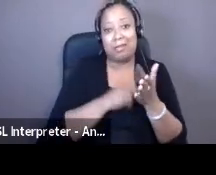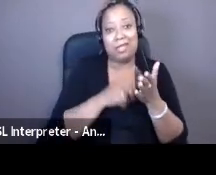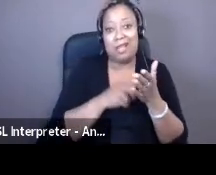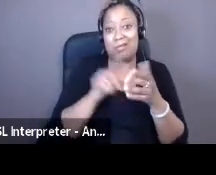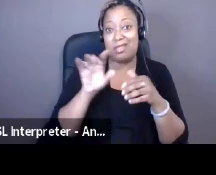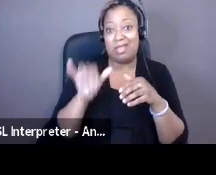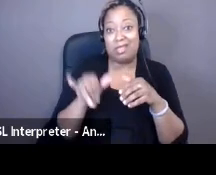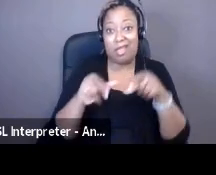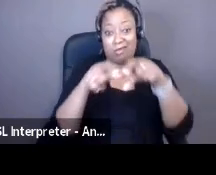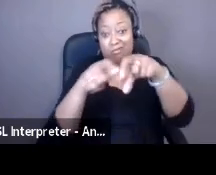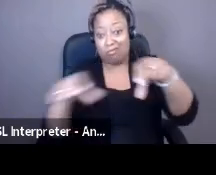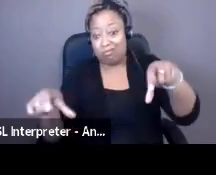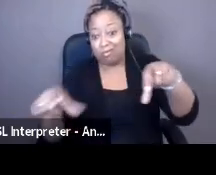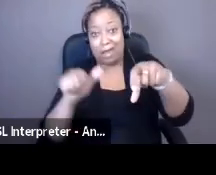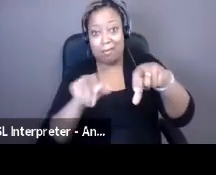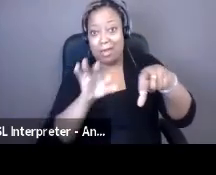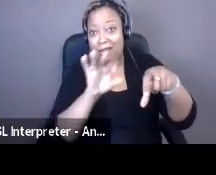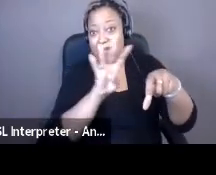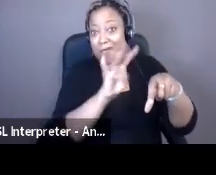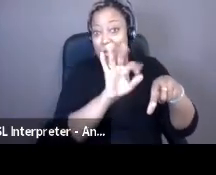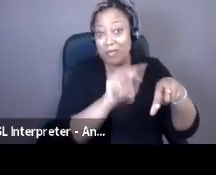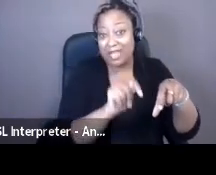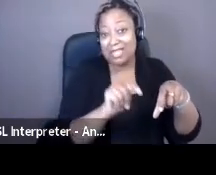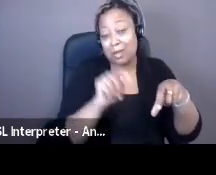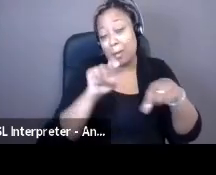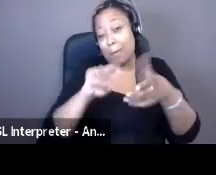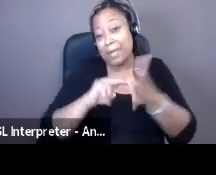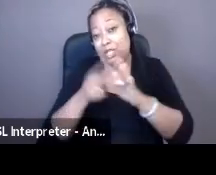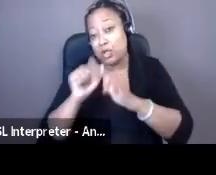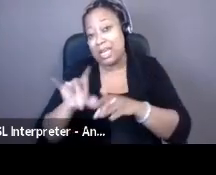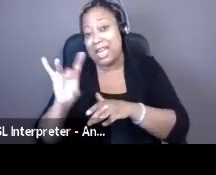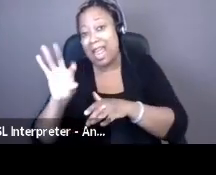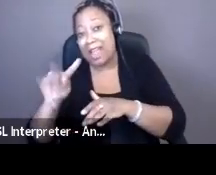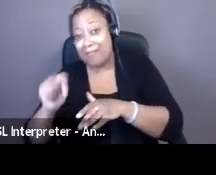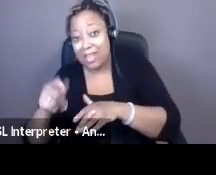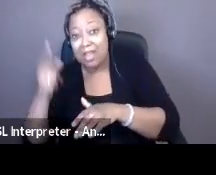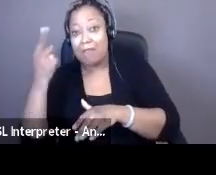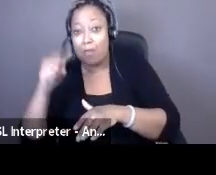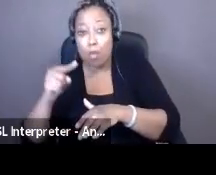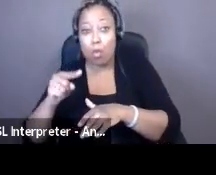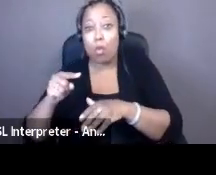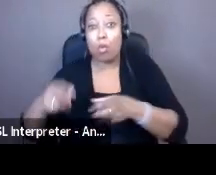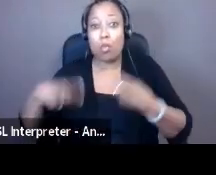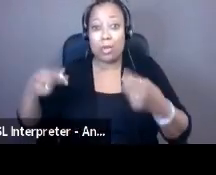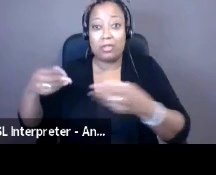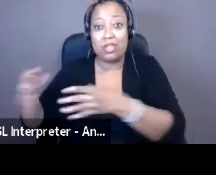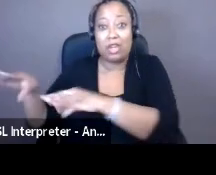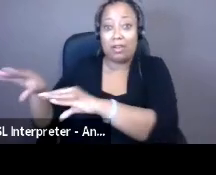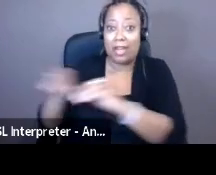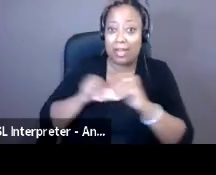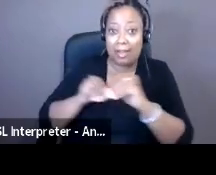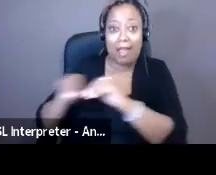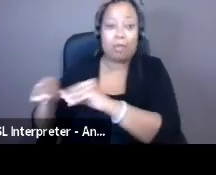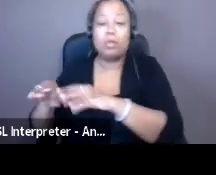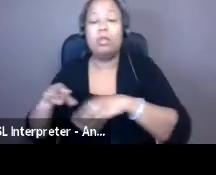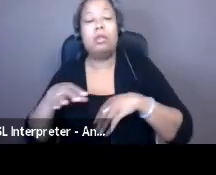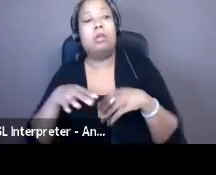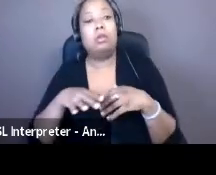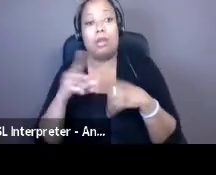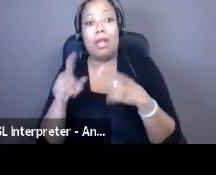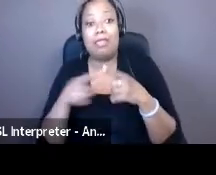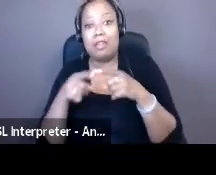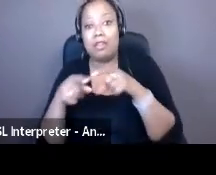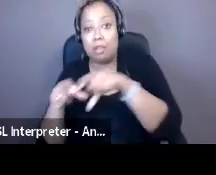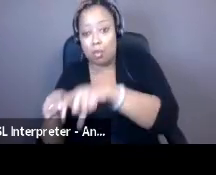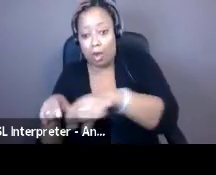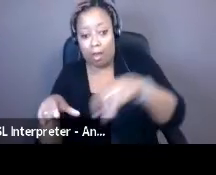long, so you need a good 8 feet to be able to get your wheelchair in and out of that. And then you have this ramp, which then allows